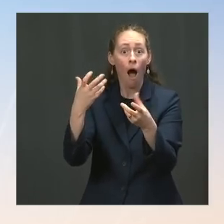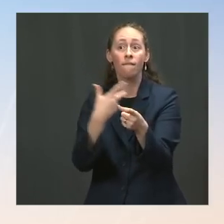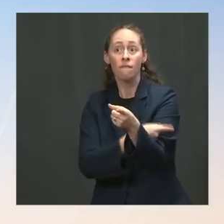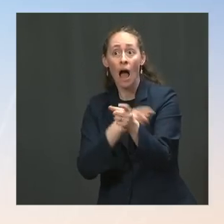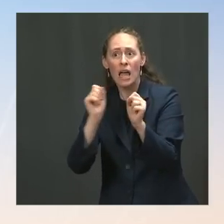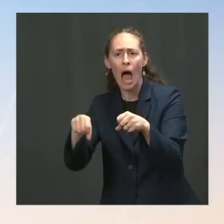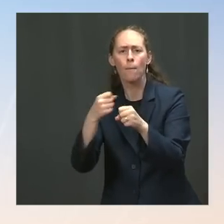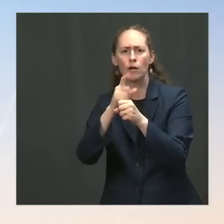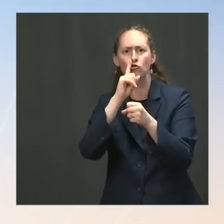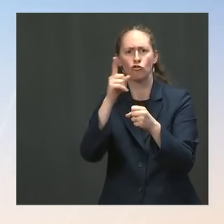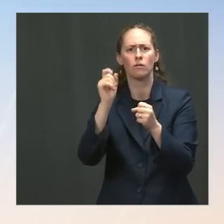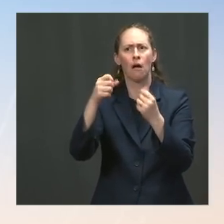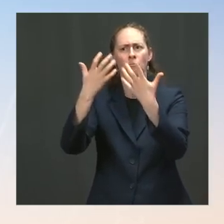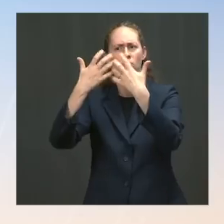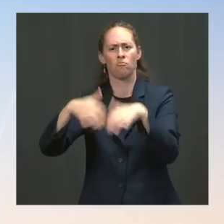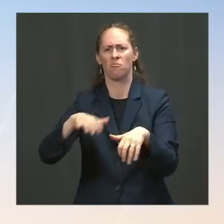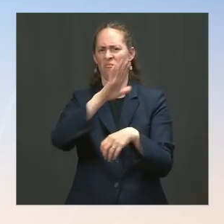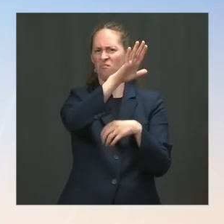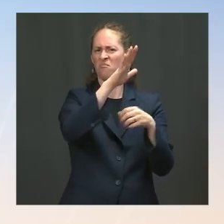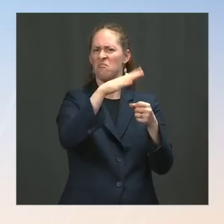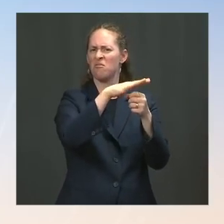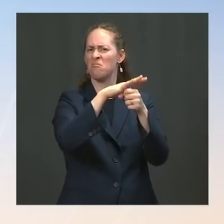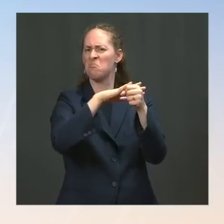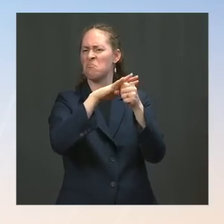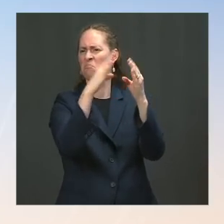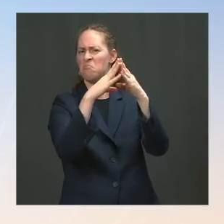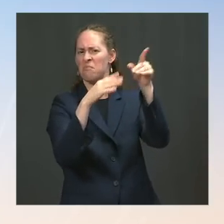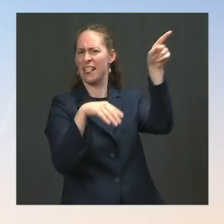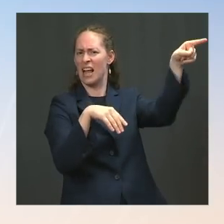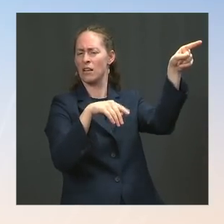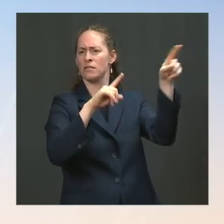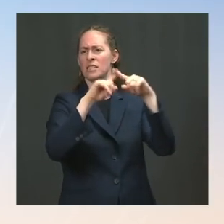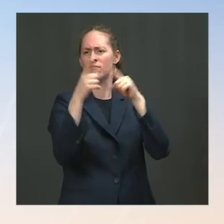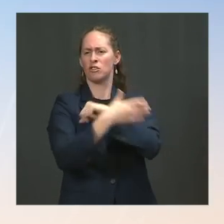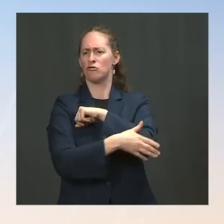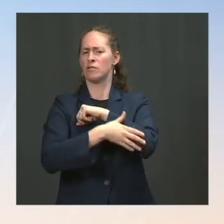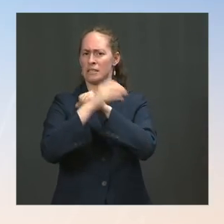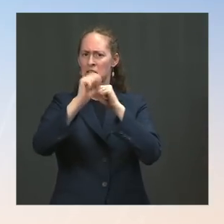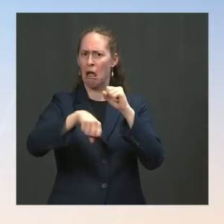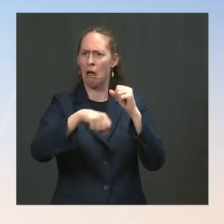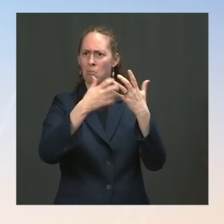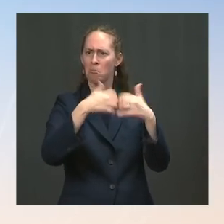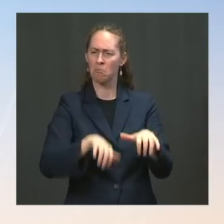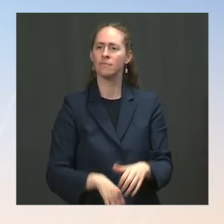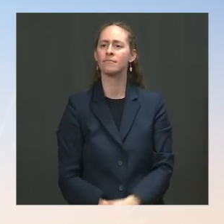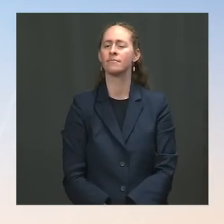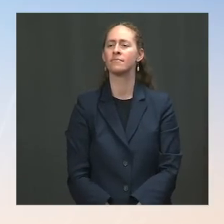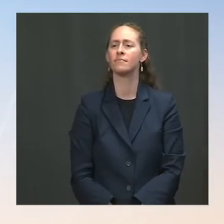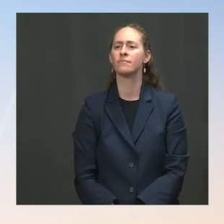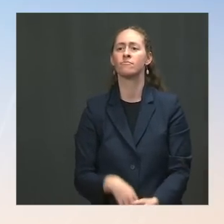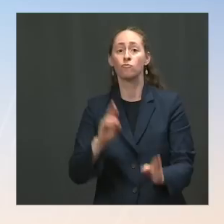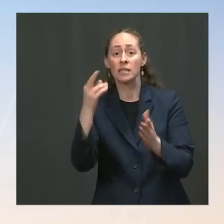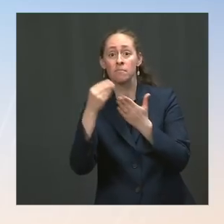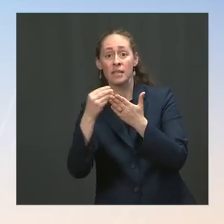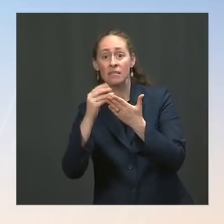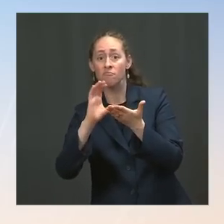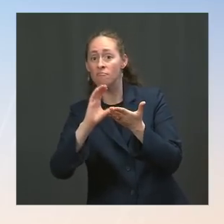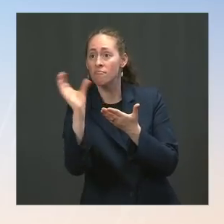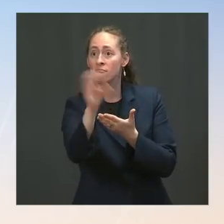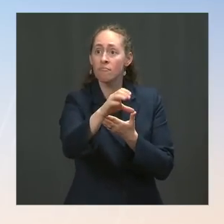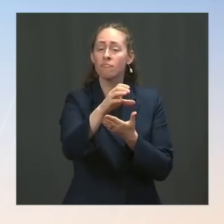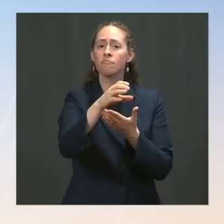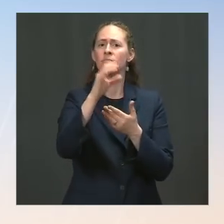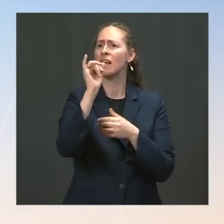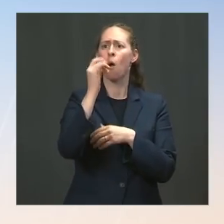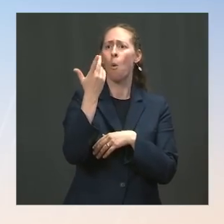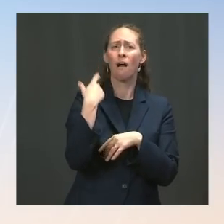or what their eligibility is, providing repatriation loans to assist destitute U.S. citizens with travel back to the United States, and helping